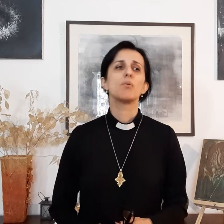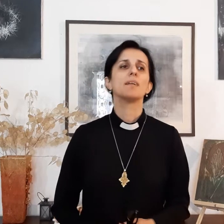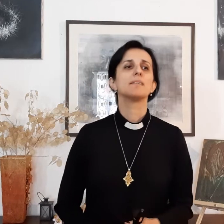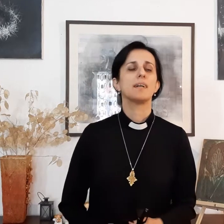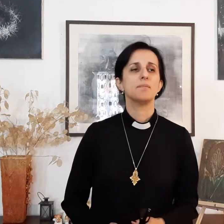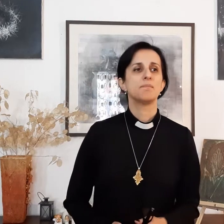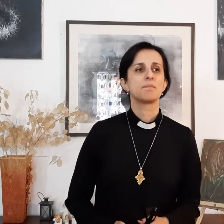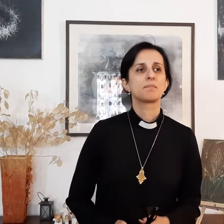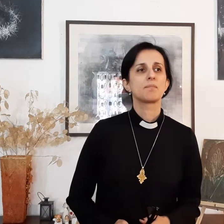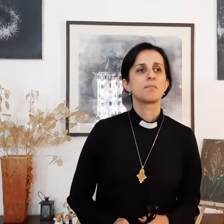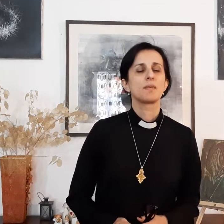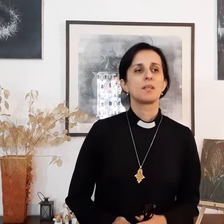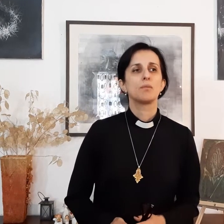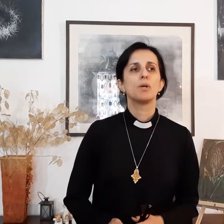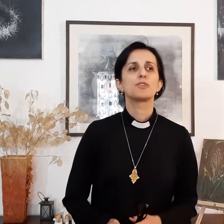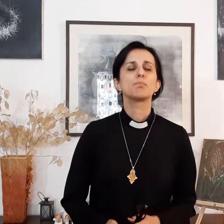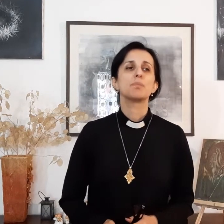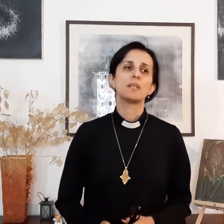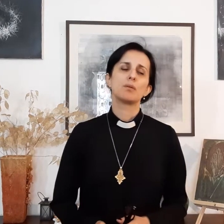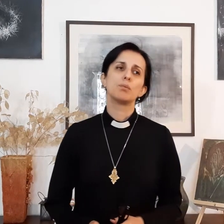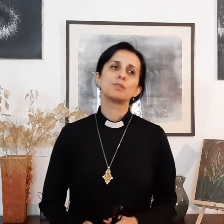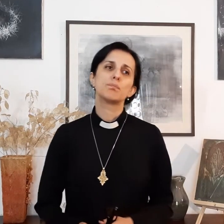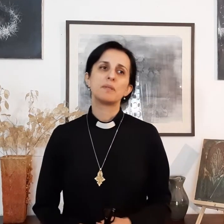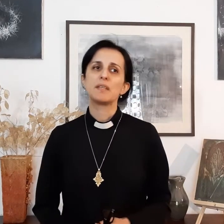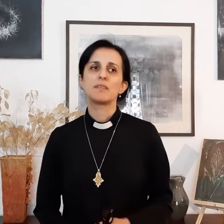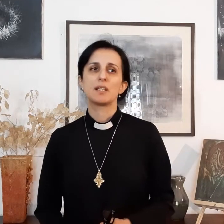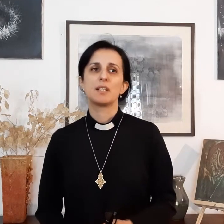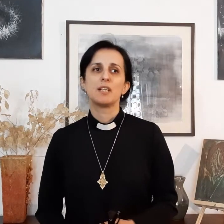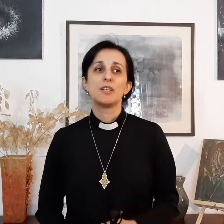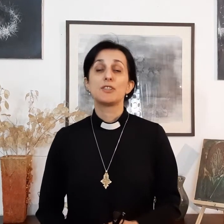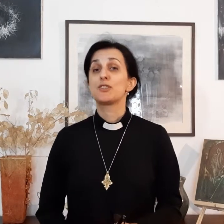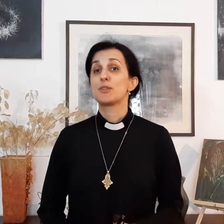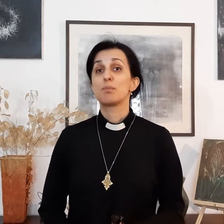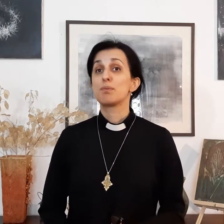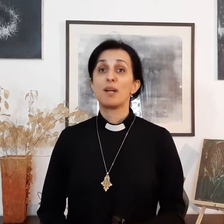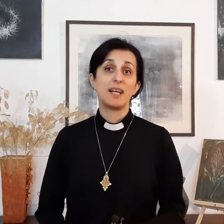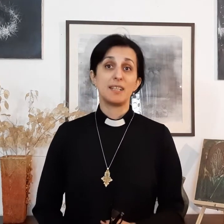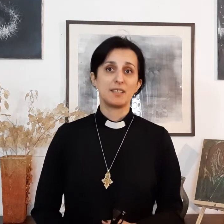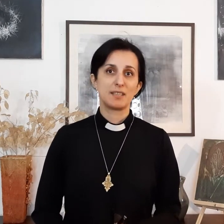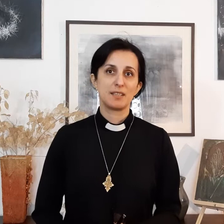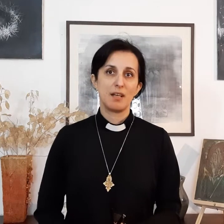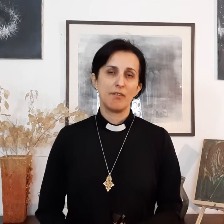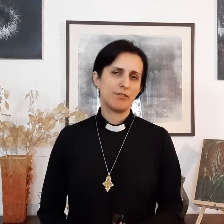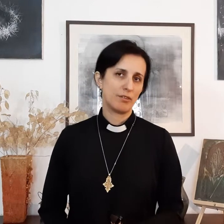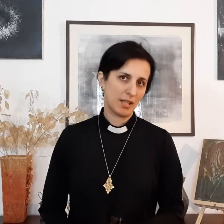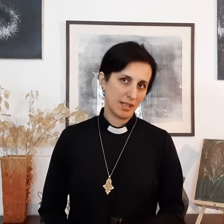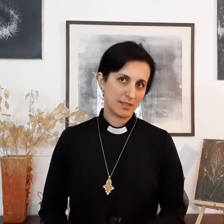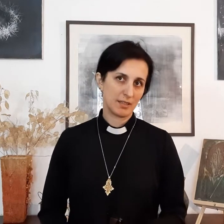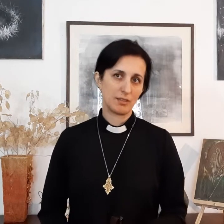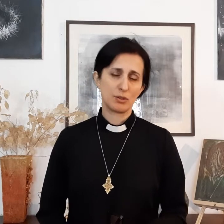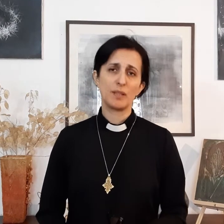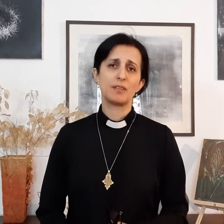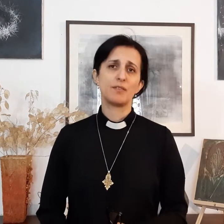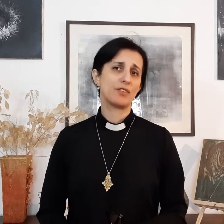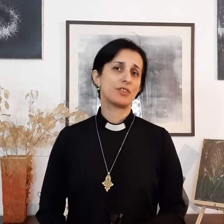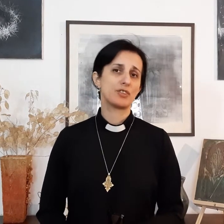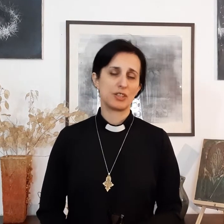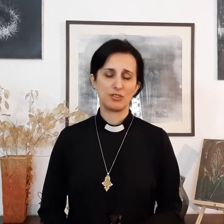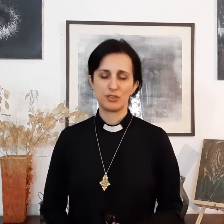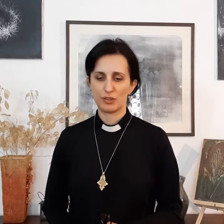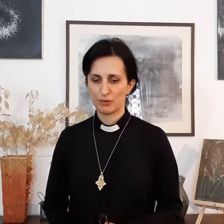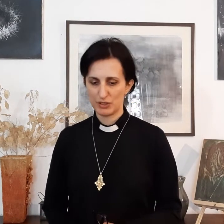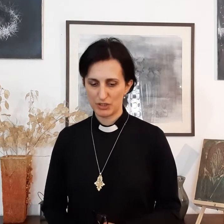I wonder what would be the surprise for us in the